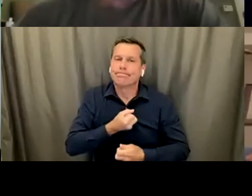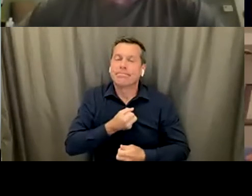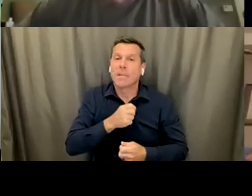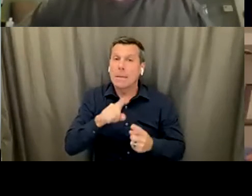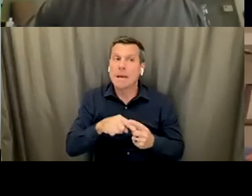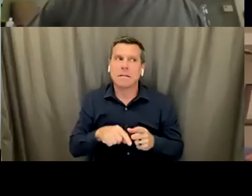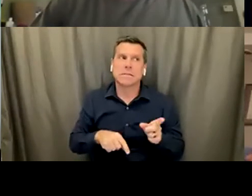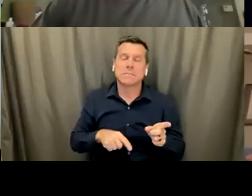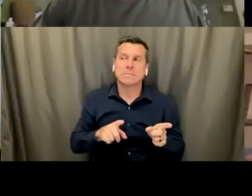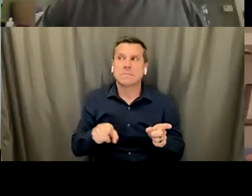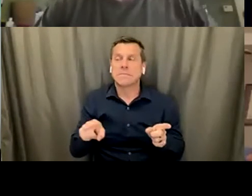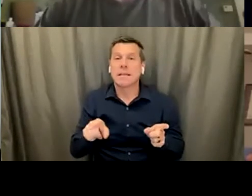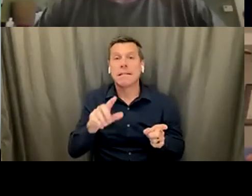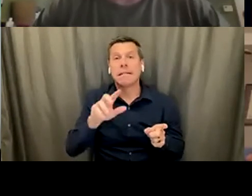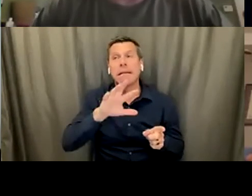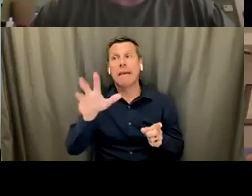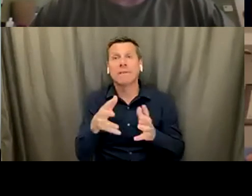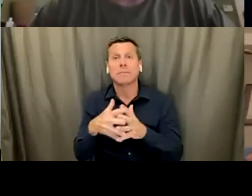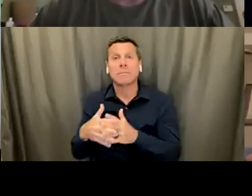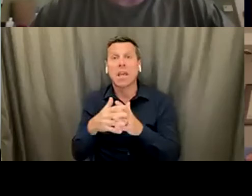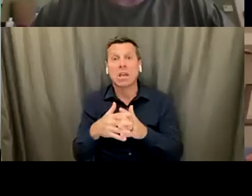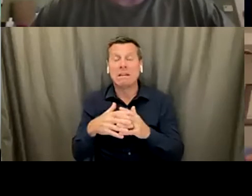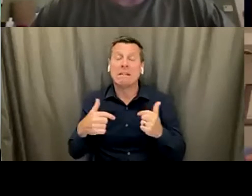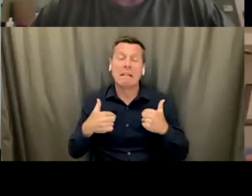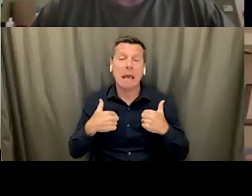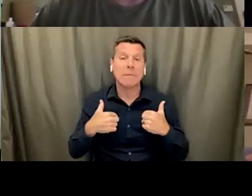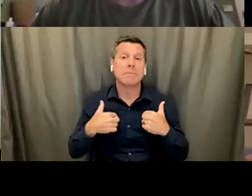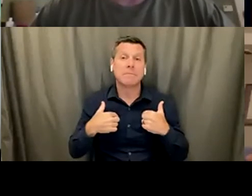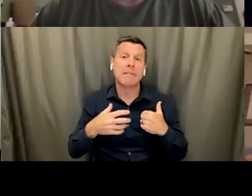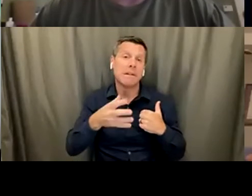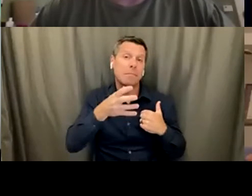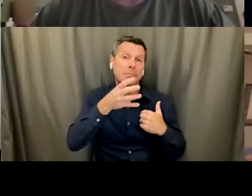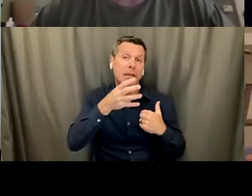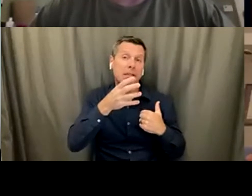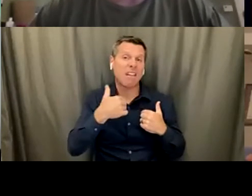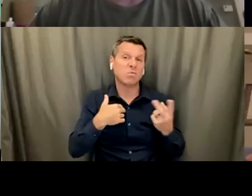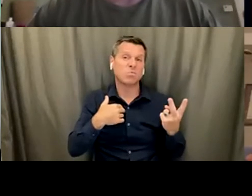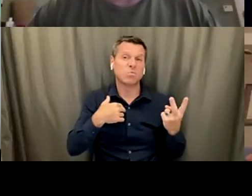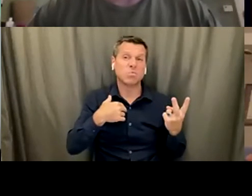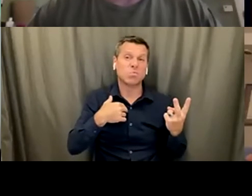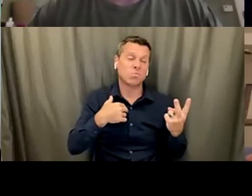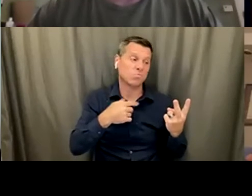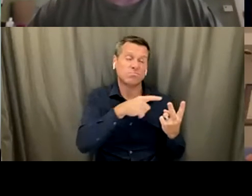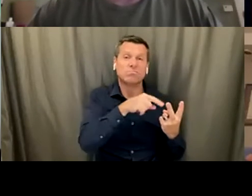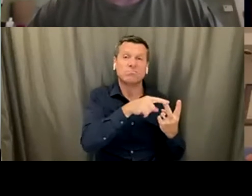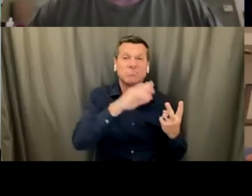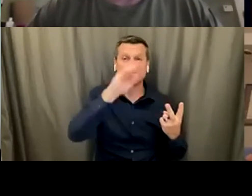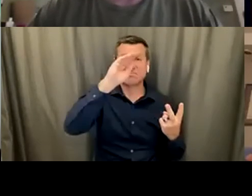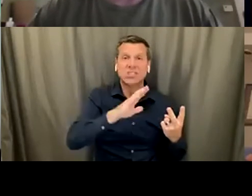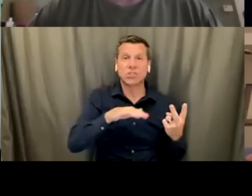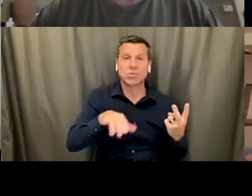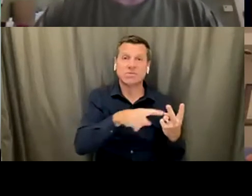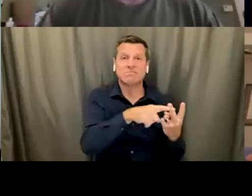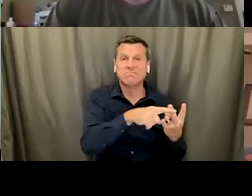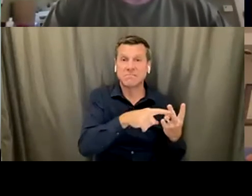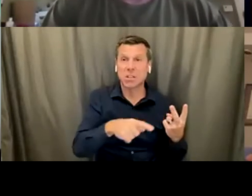students, and in particular African American students. That's an issue for me because I'm the mother of 2 African Americans. So I don't expect anybody else to understand